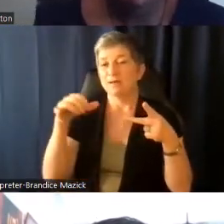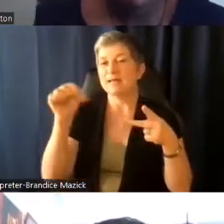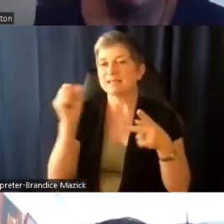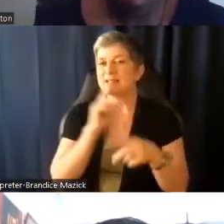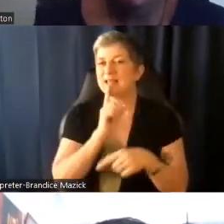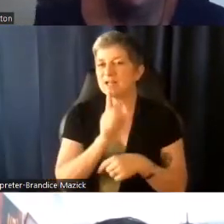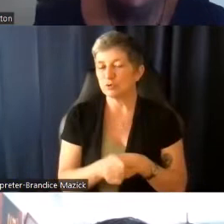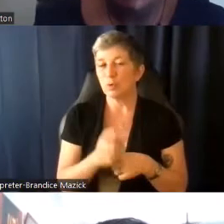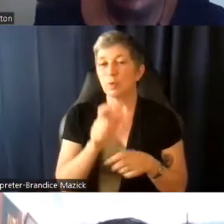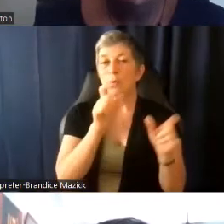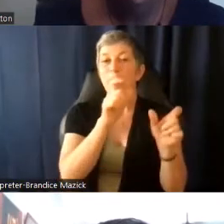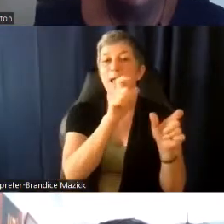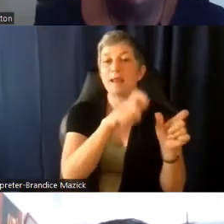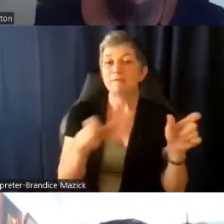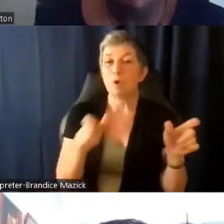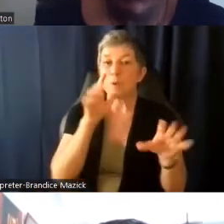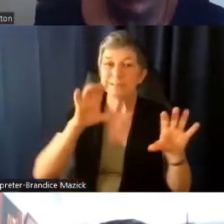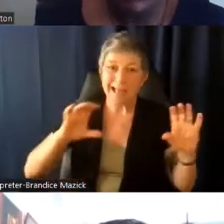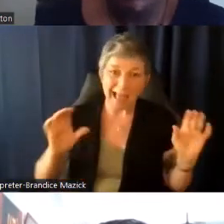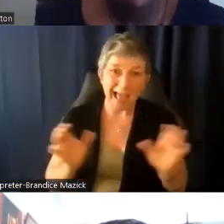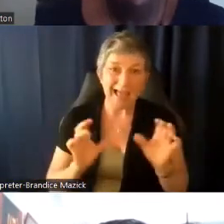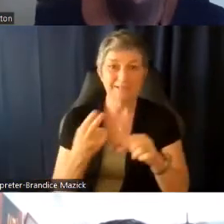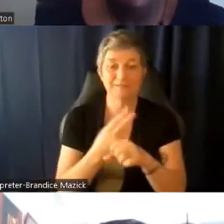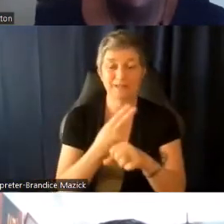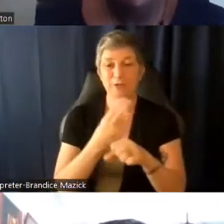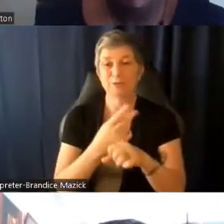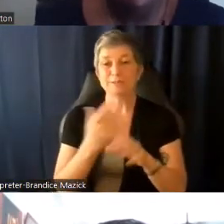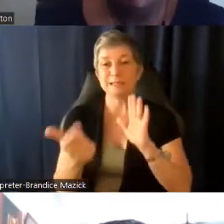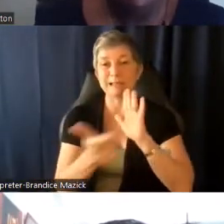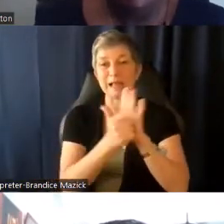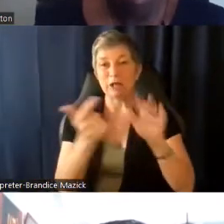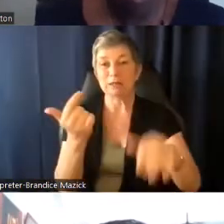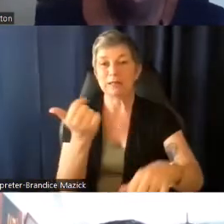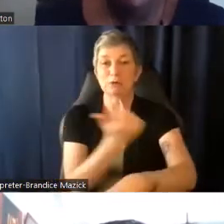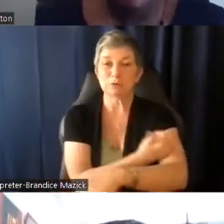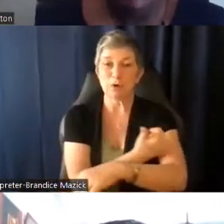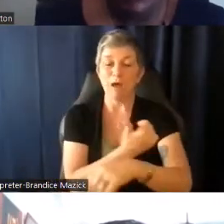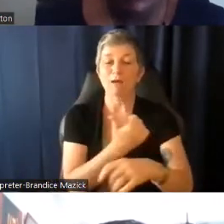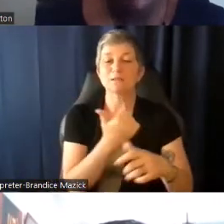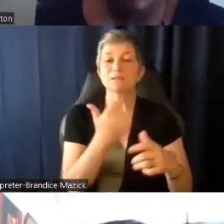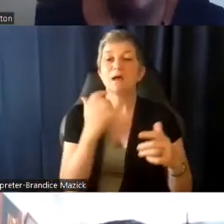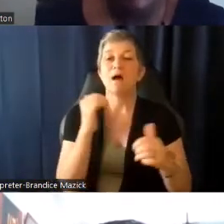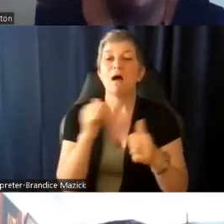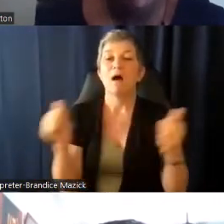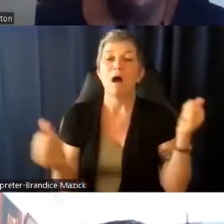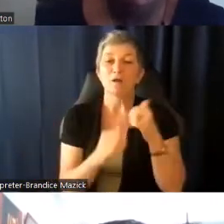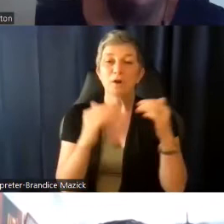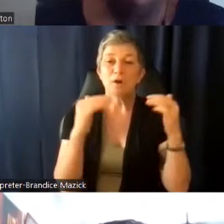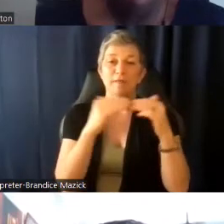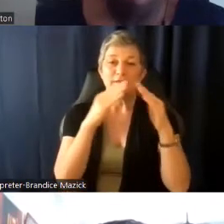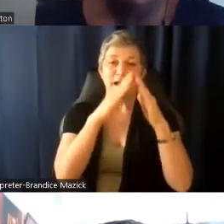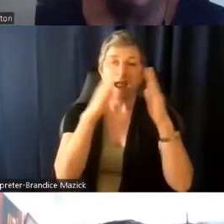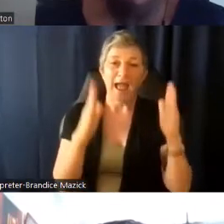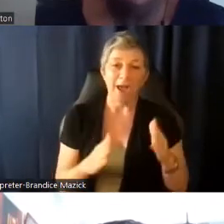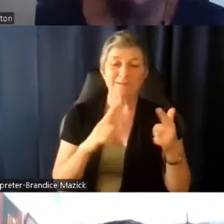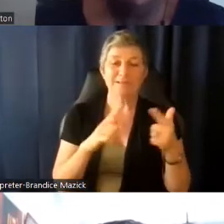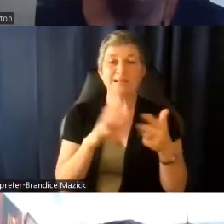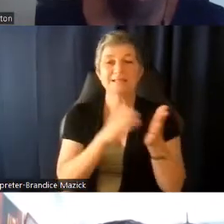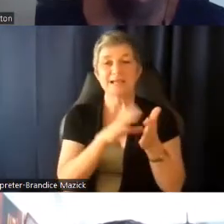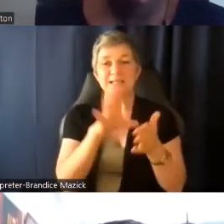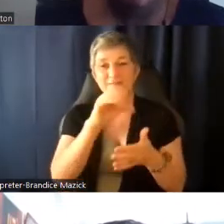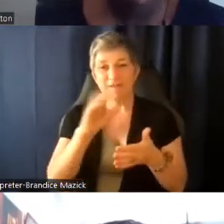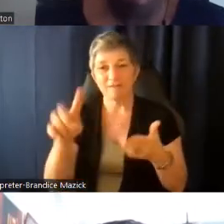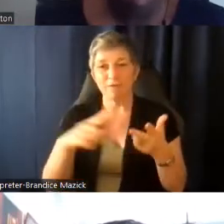an individual who is actively using illegal drugs or substances under the Fair Housing Act, the ADA and Section 504, they would not